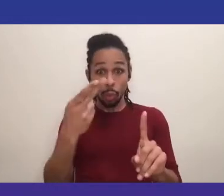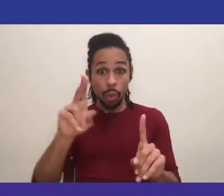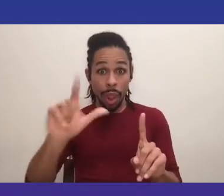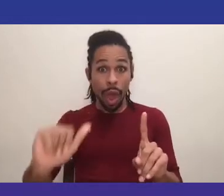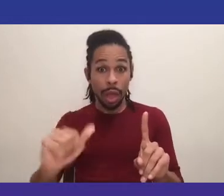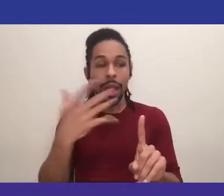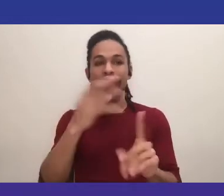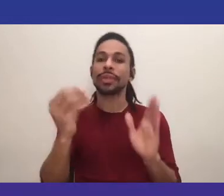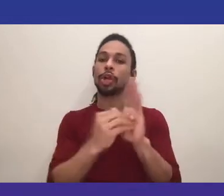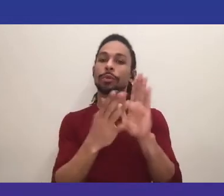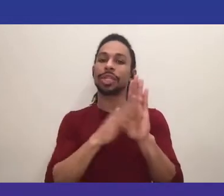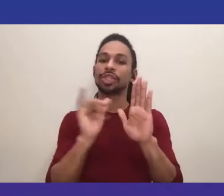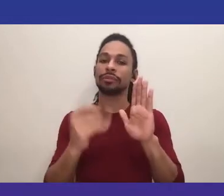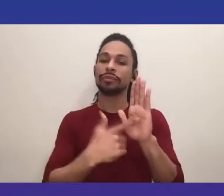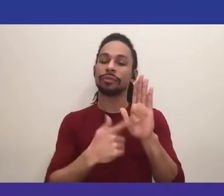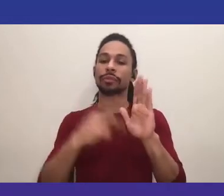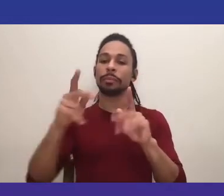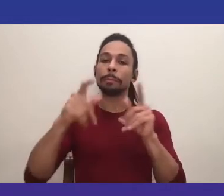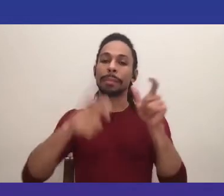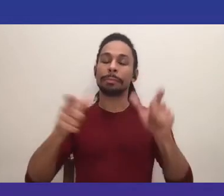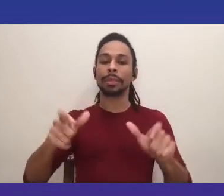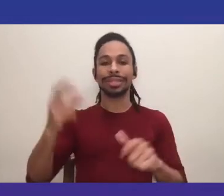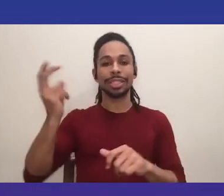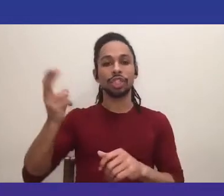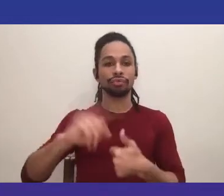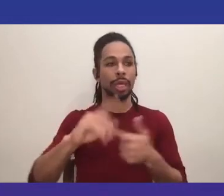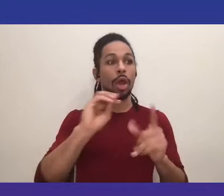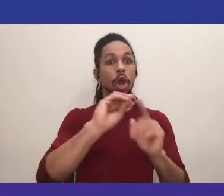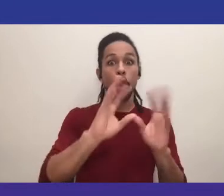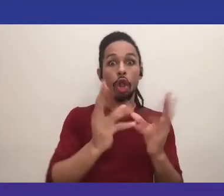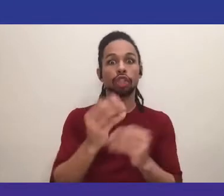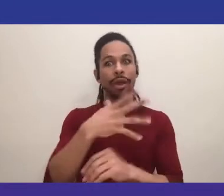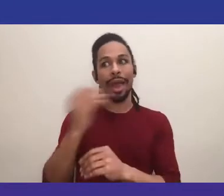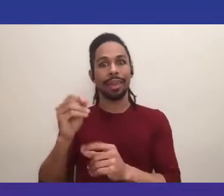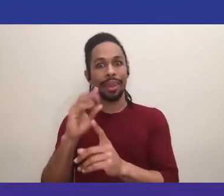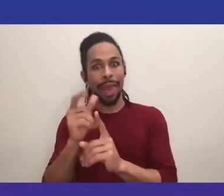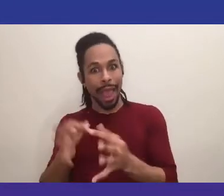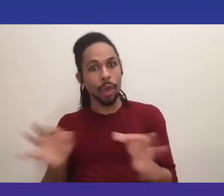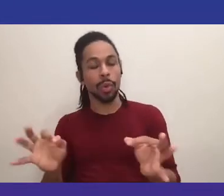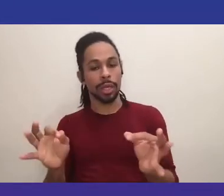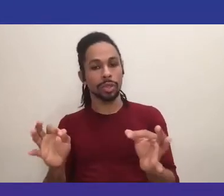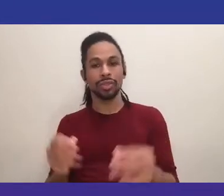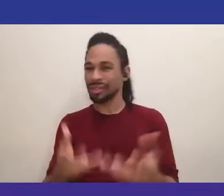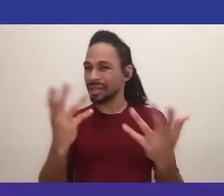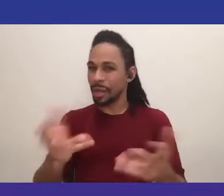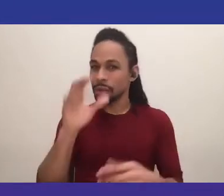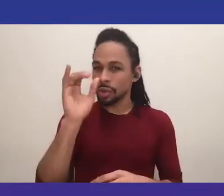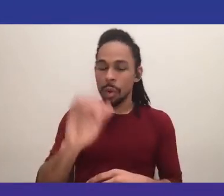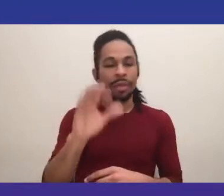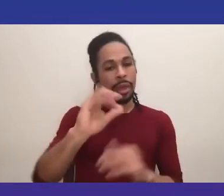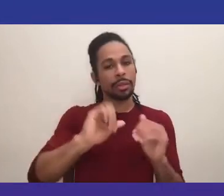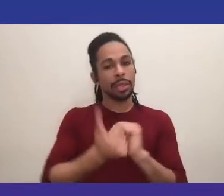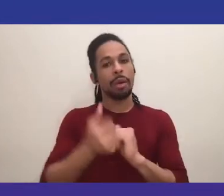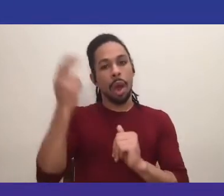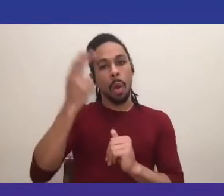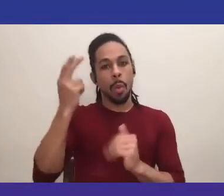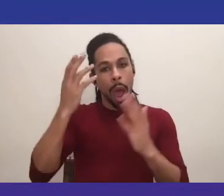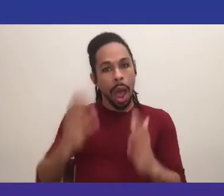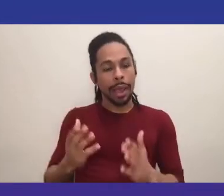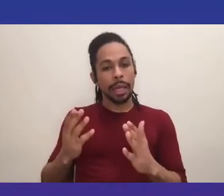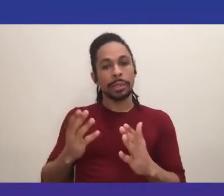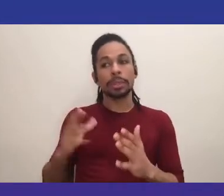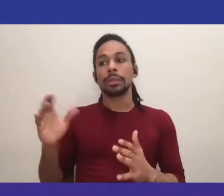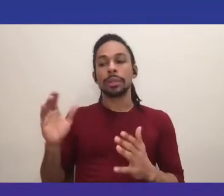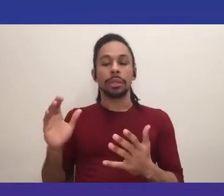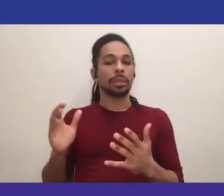documentation of a people's history, culture, language. And then that's how people, or non-Hawaiians like me, got